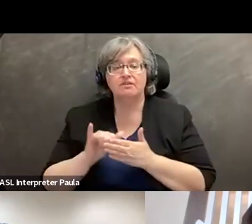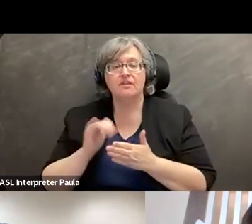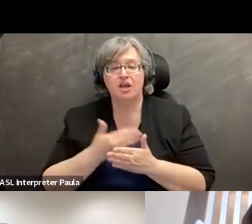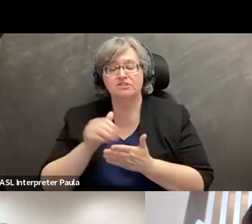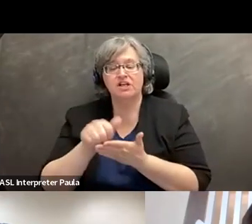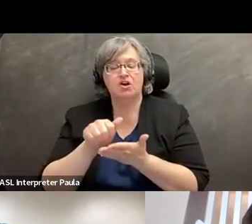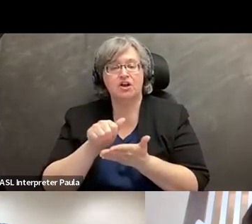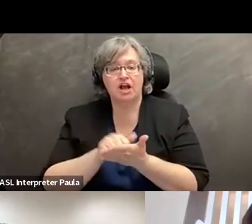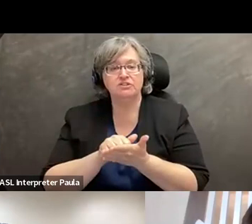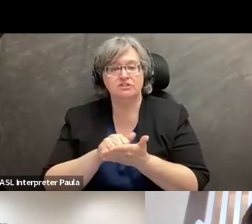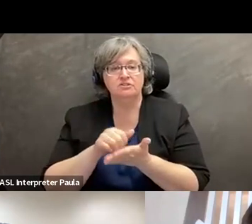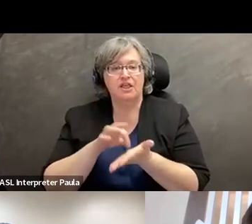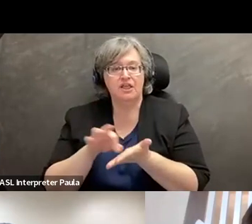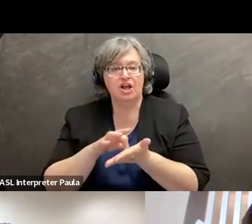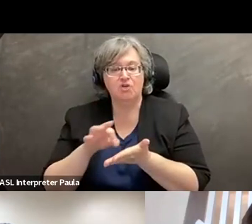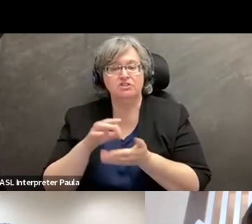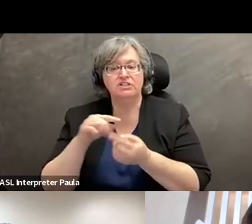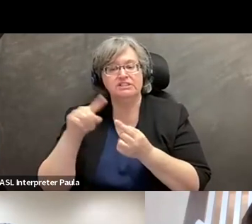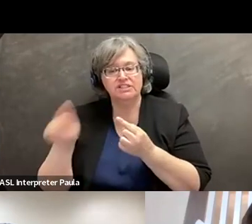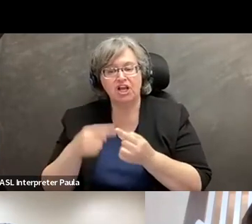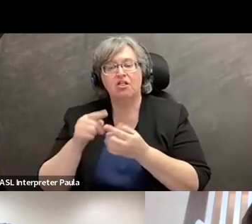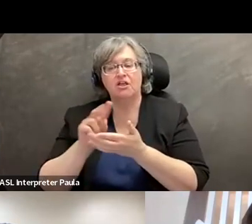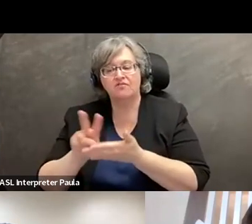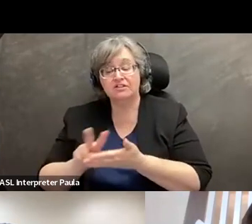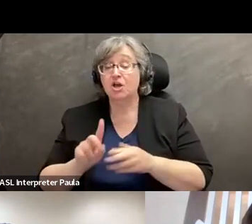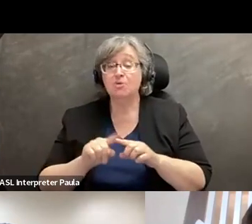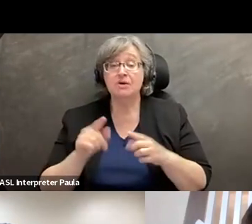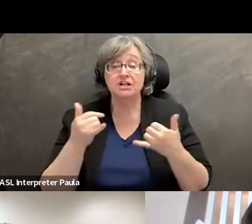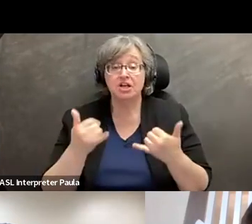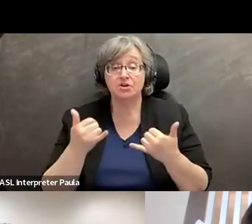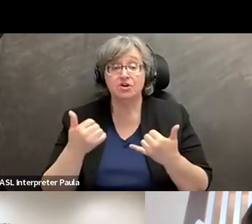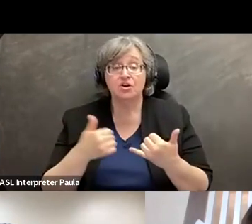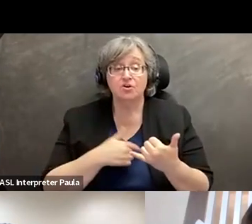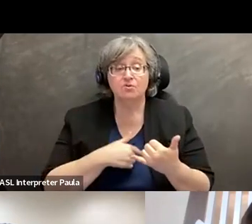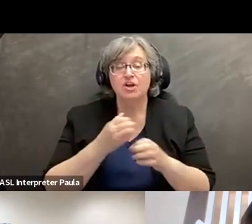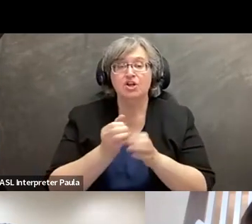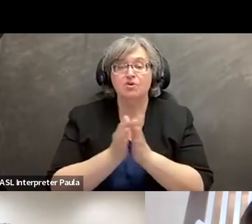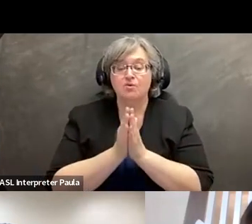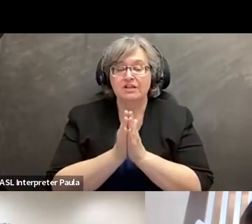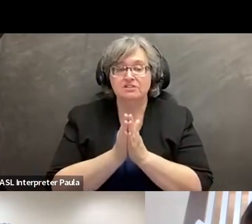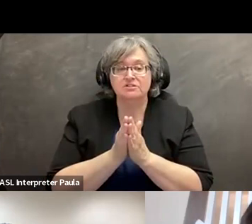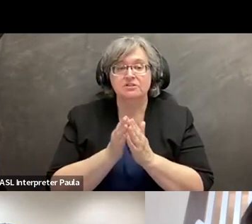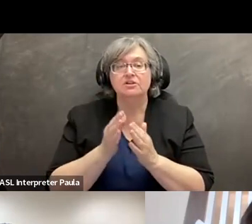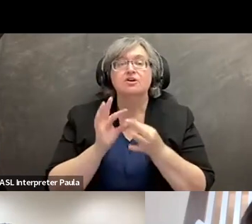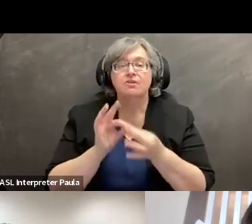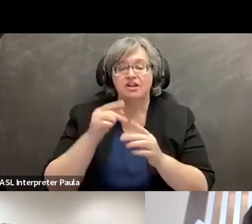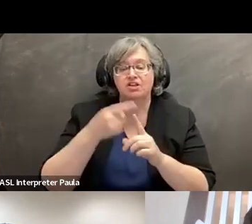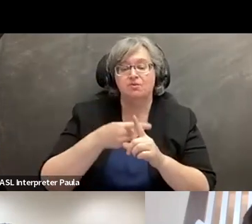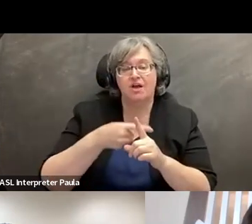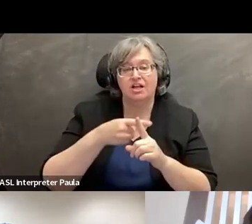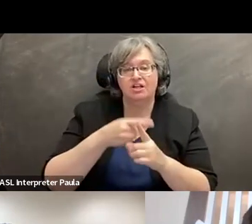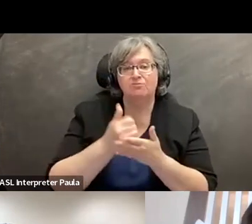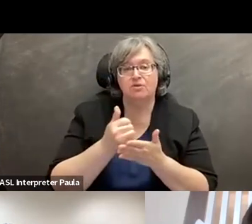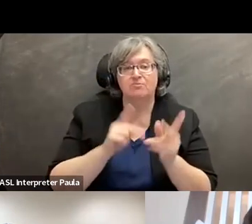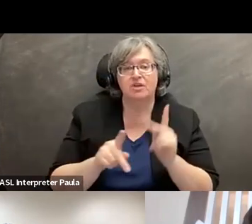accounting cycle when we would cut checks. But now, you know, we were getting all these requests, particularly around rental assistance, where people